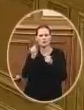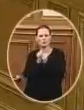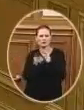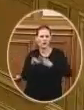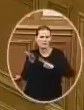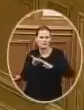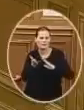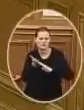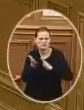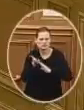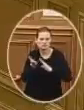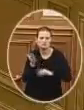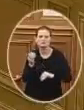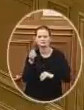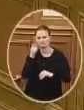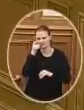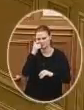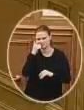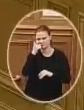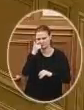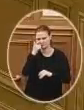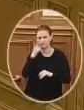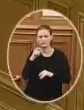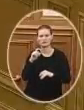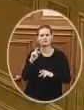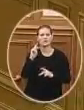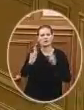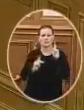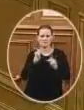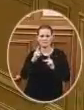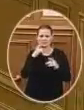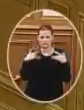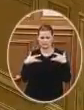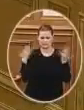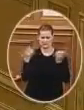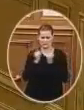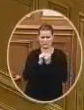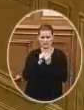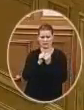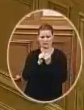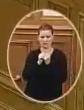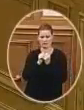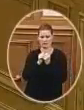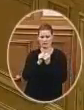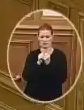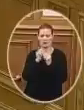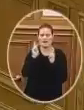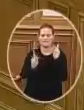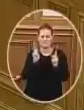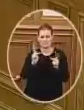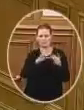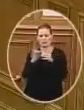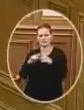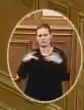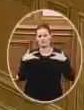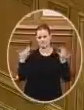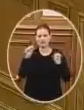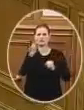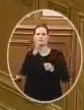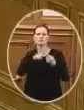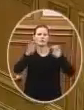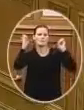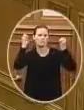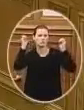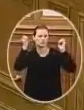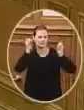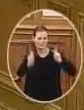the people who are dealing with the event can talk to the emergency people. All the different participants